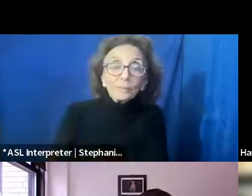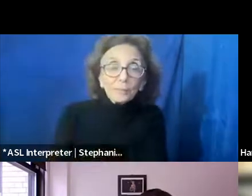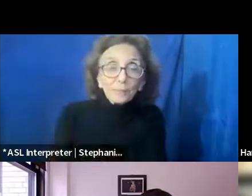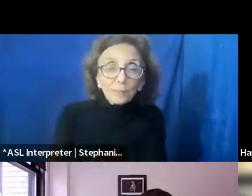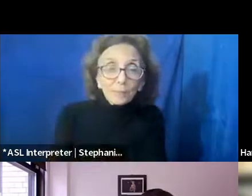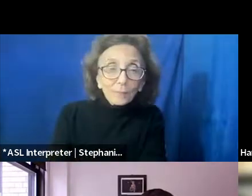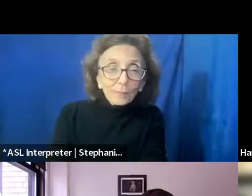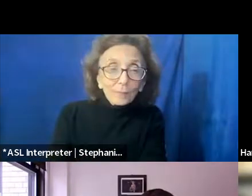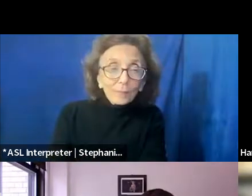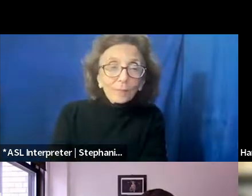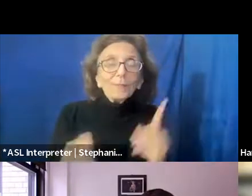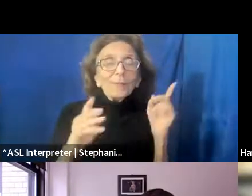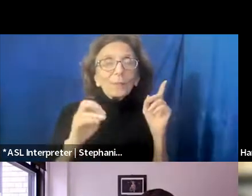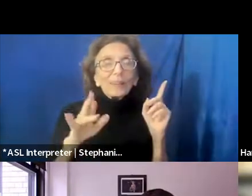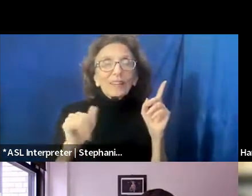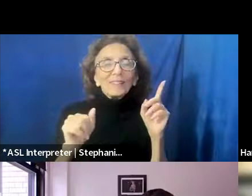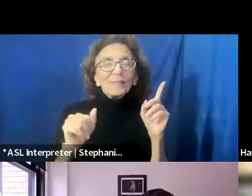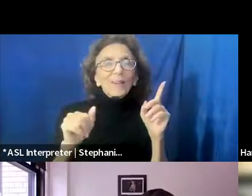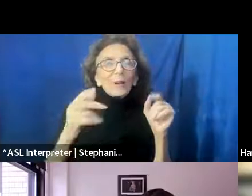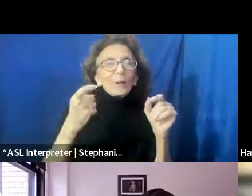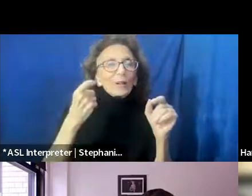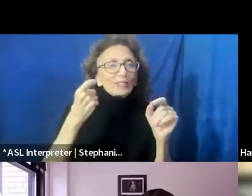In a much less elevated,